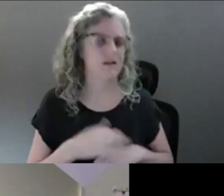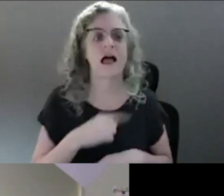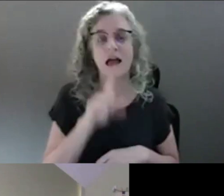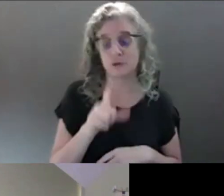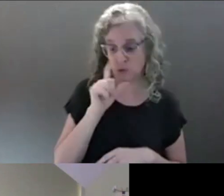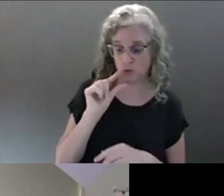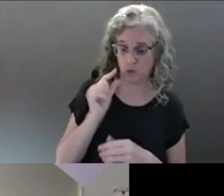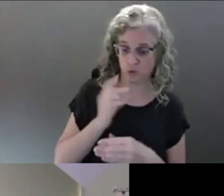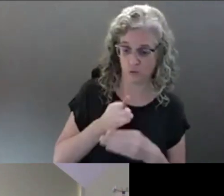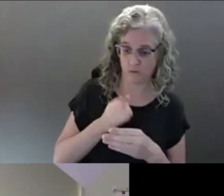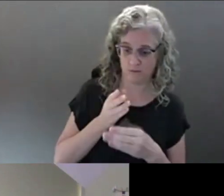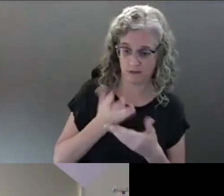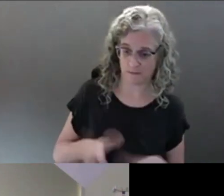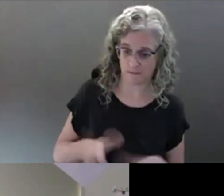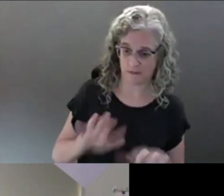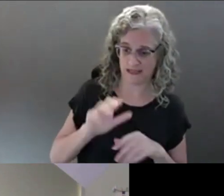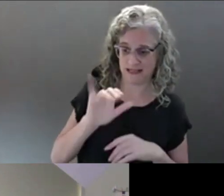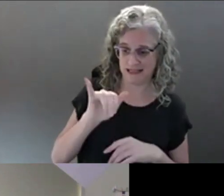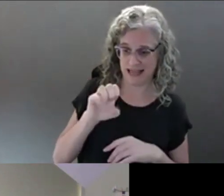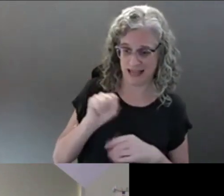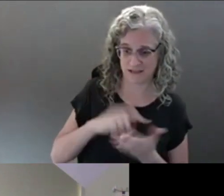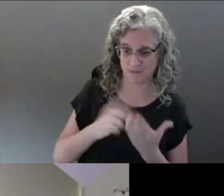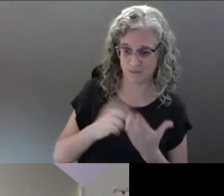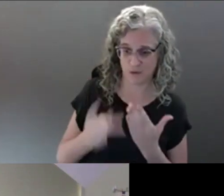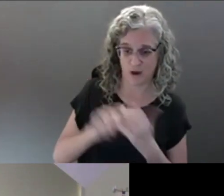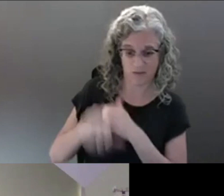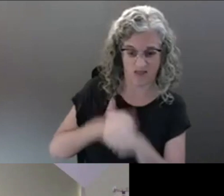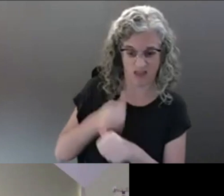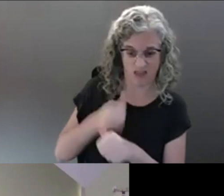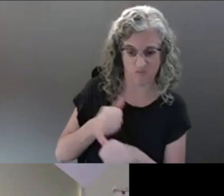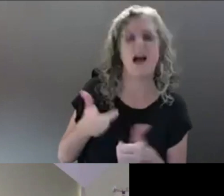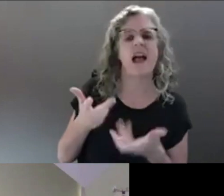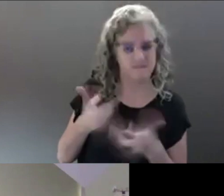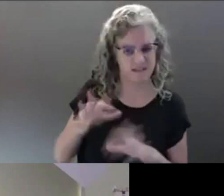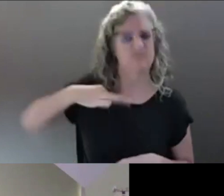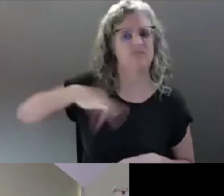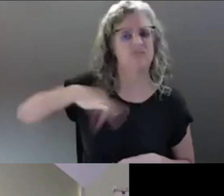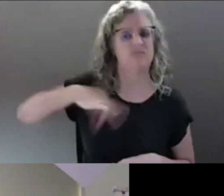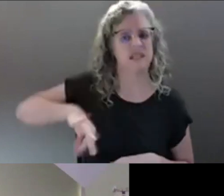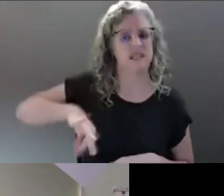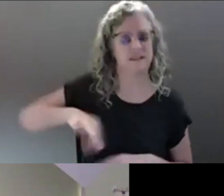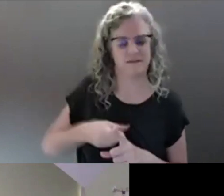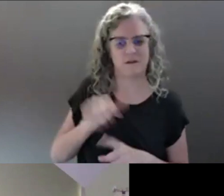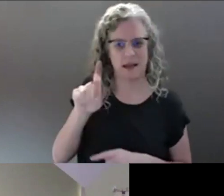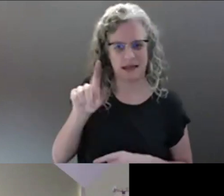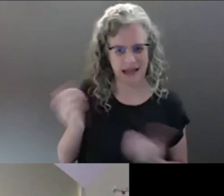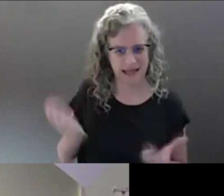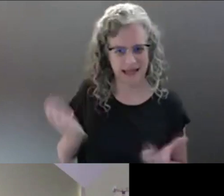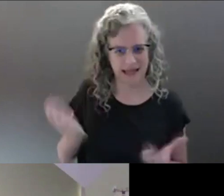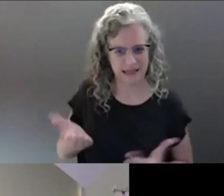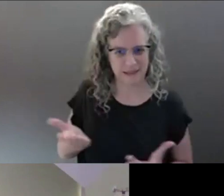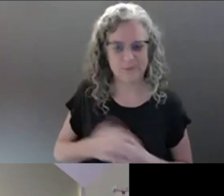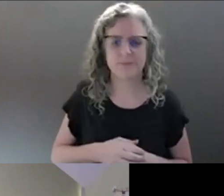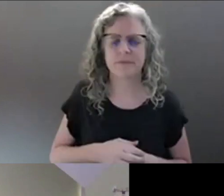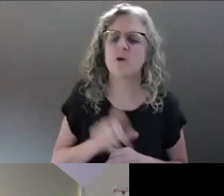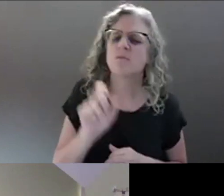this webinar as well, so don't worry if you missed that. But I was wondering if you have some advice about how people can